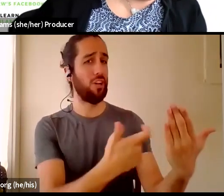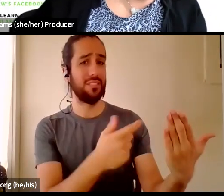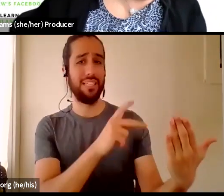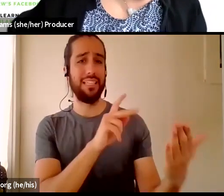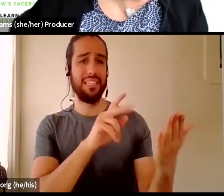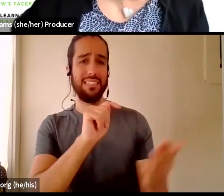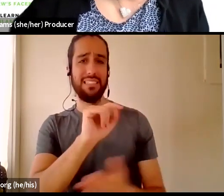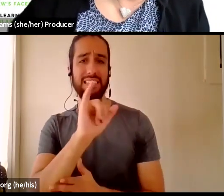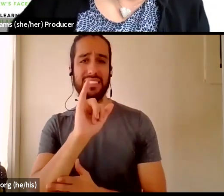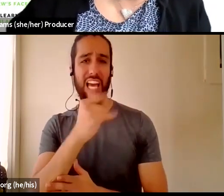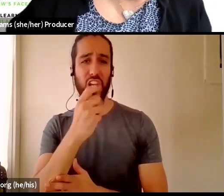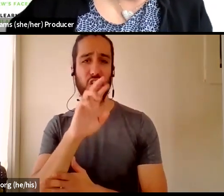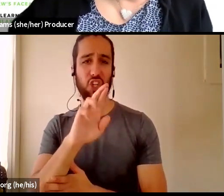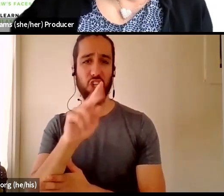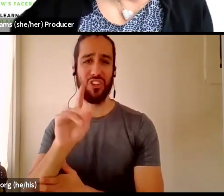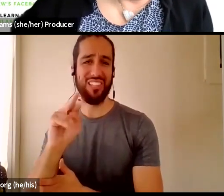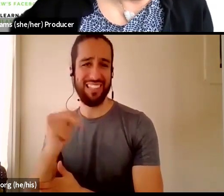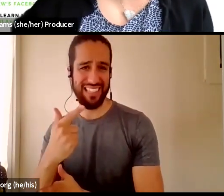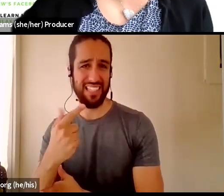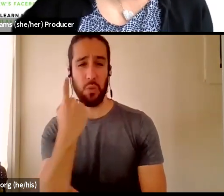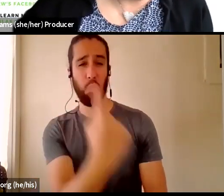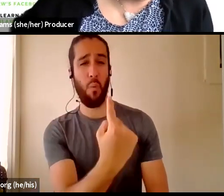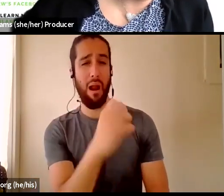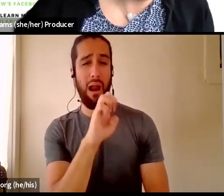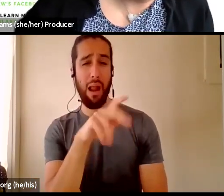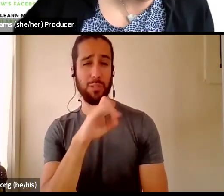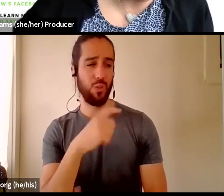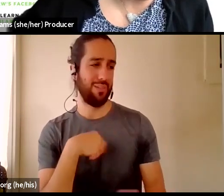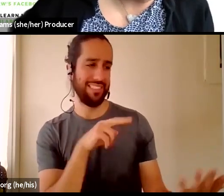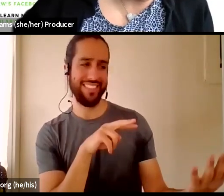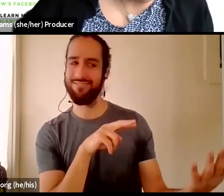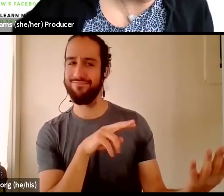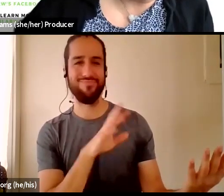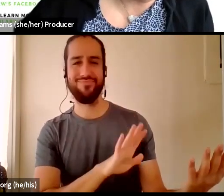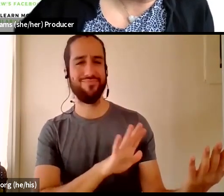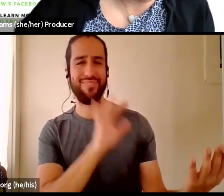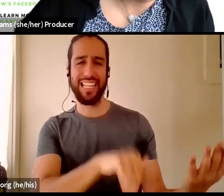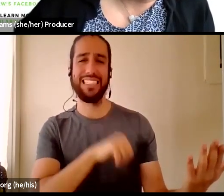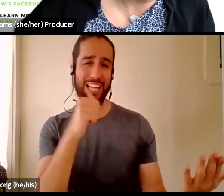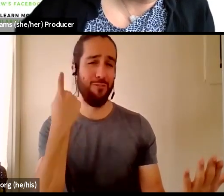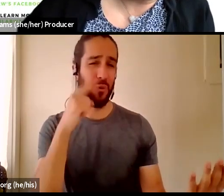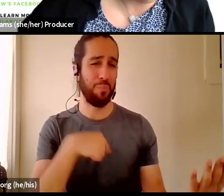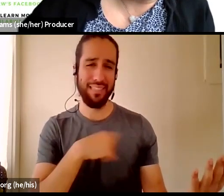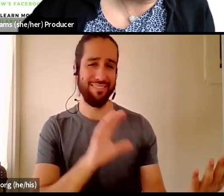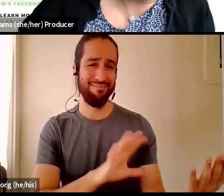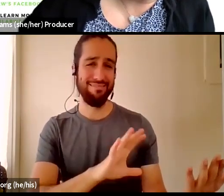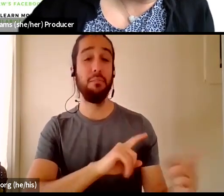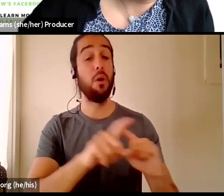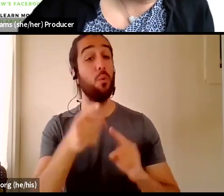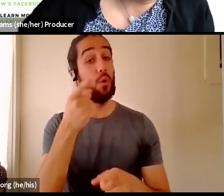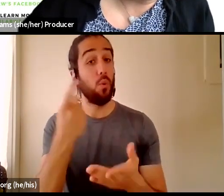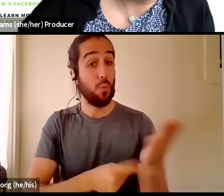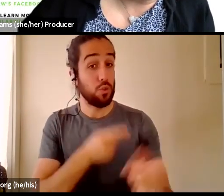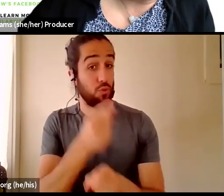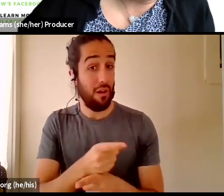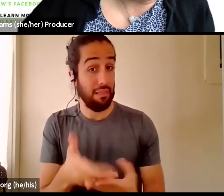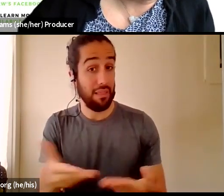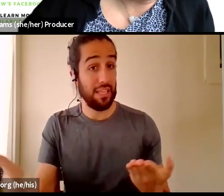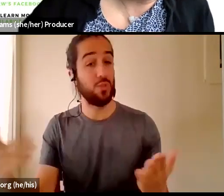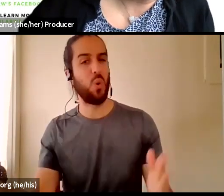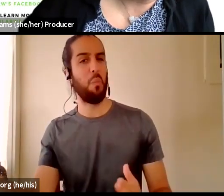like, this is probably not the right thing for me right now, right? But what was the right thing was to go back